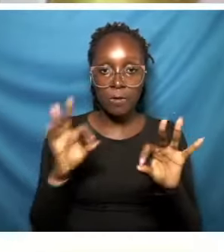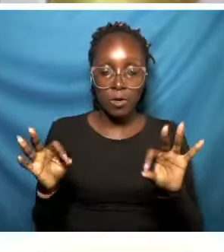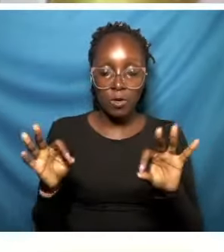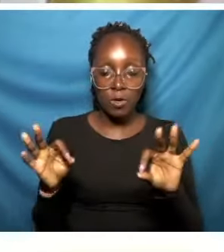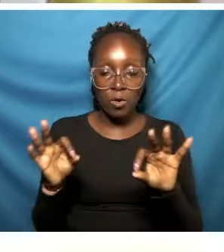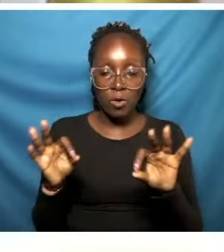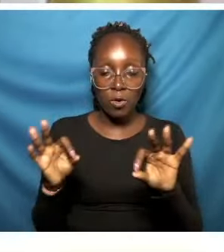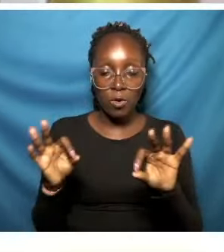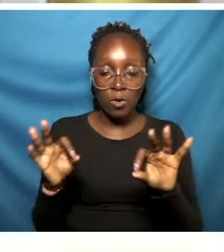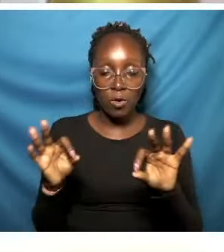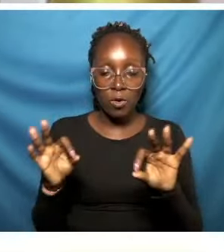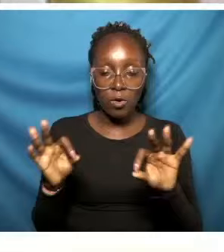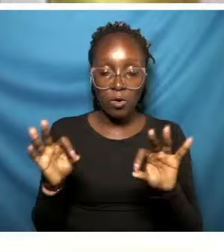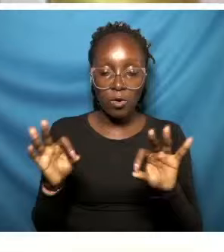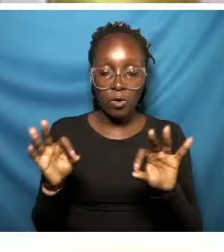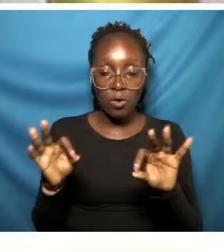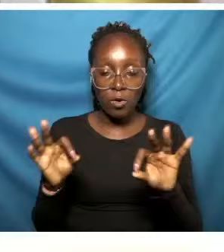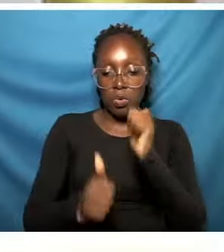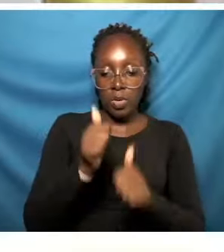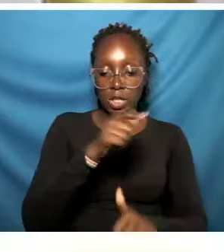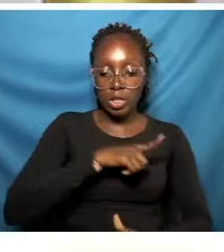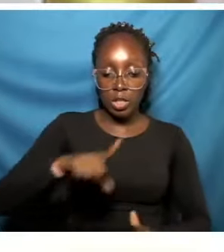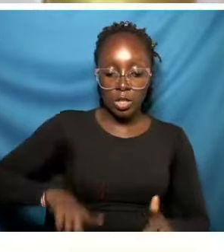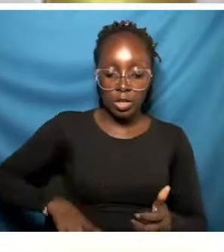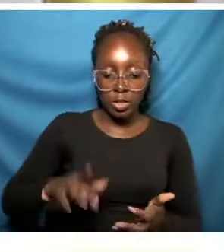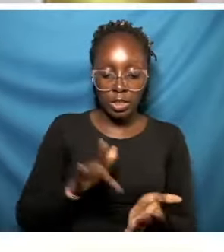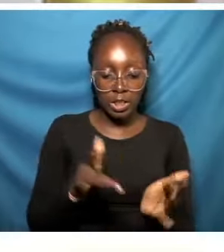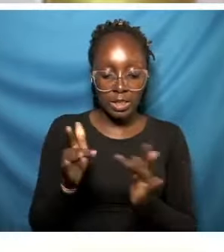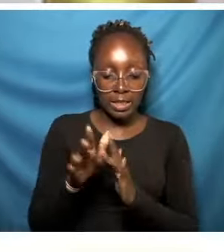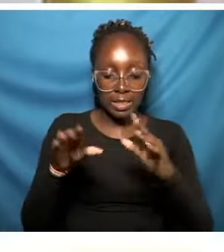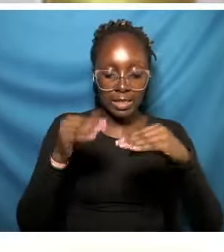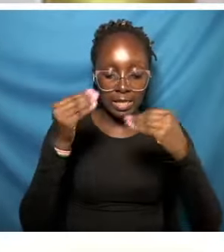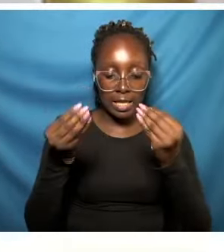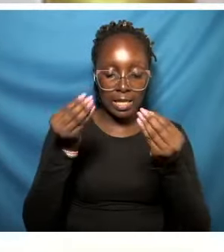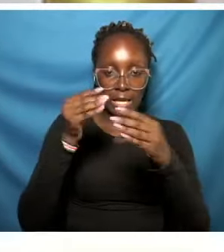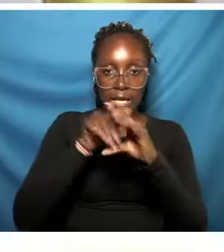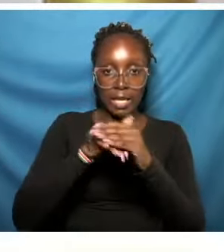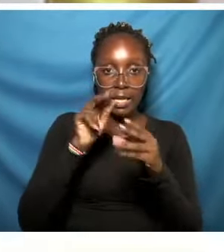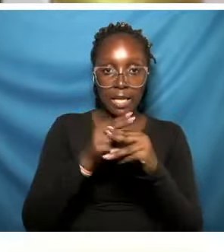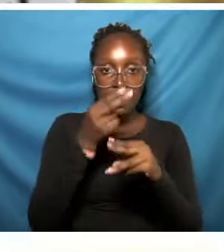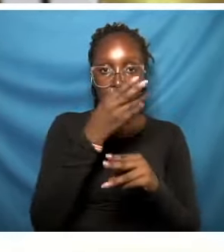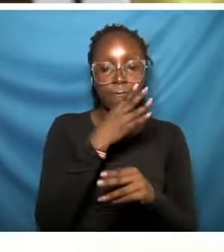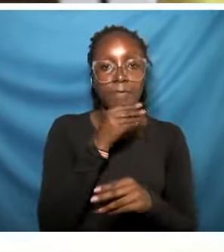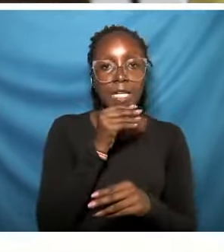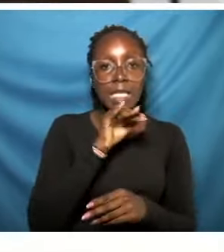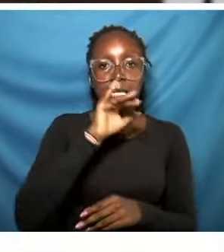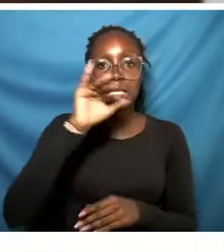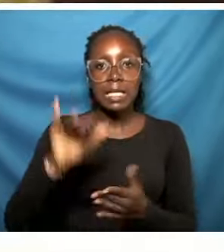victory that our Lord Jesus Christ offers. In the name of the Father, the Son, and the Holy Spirit.